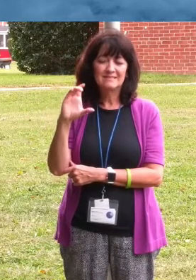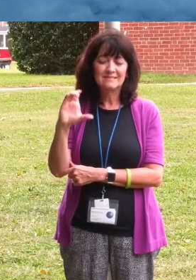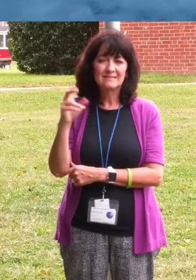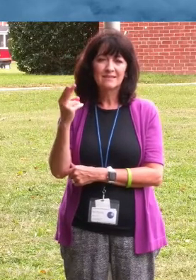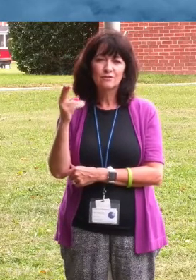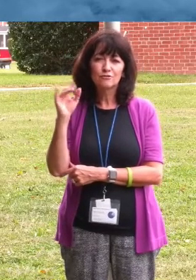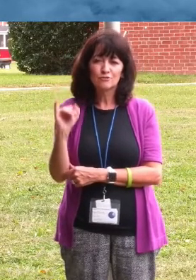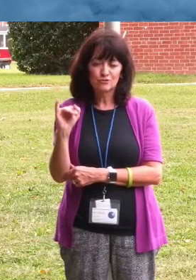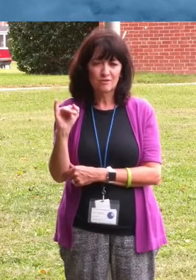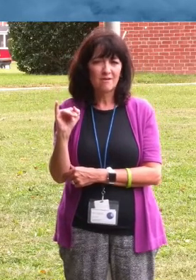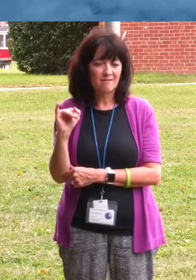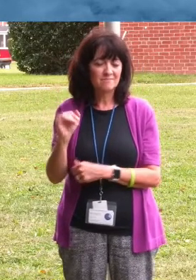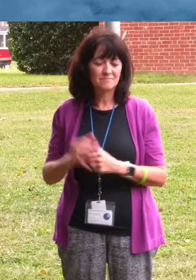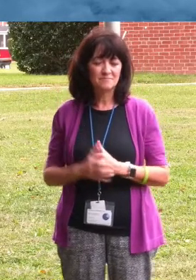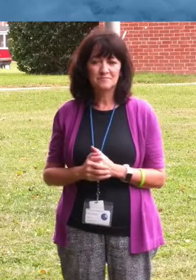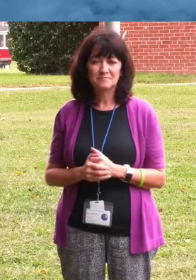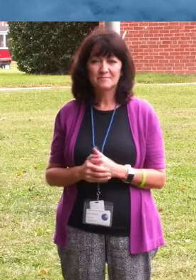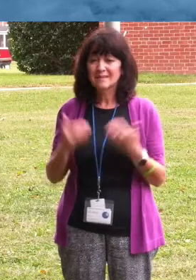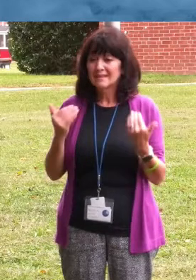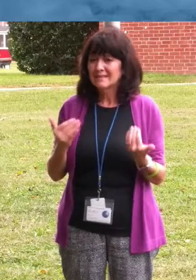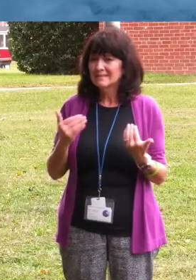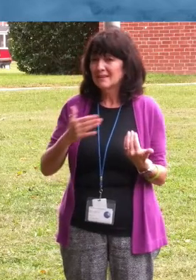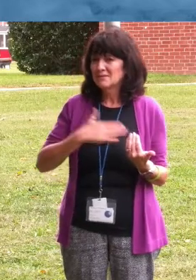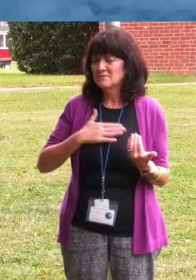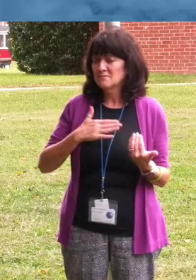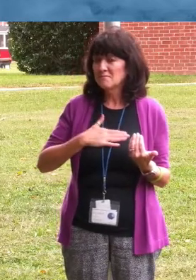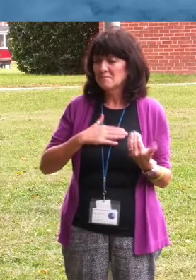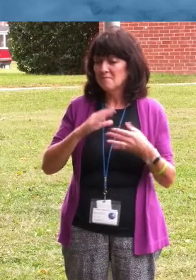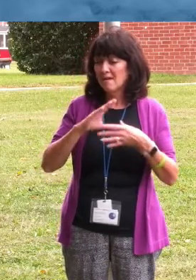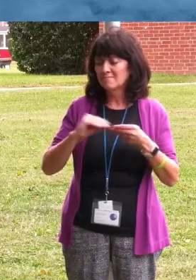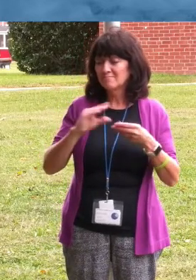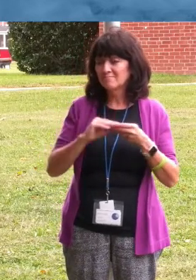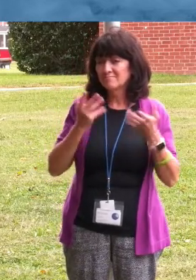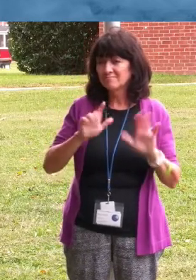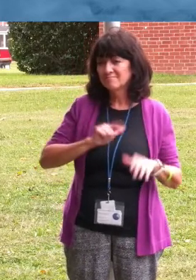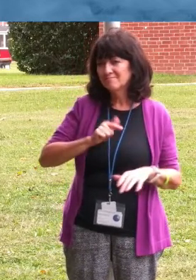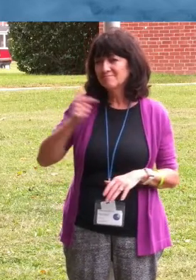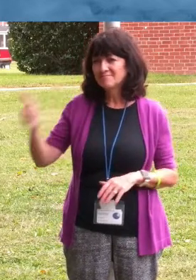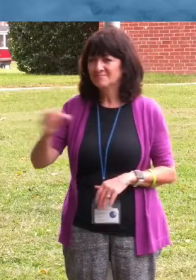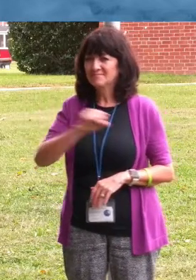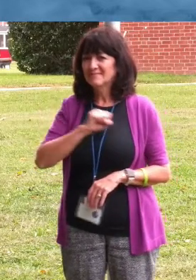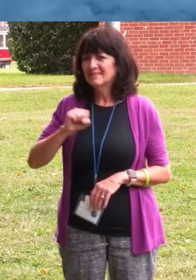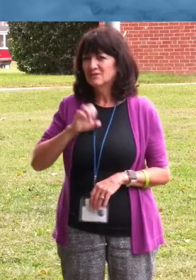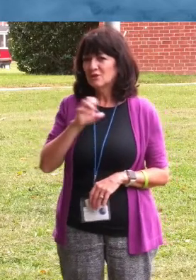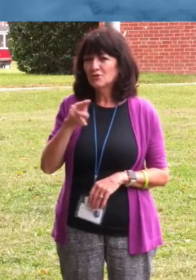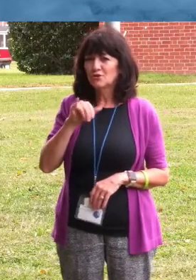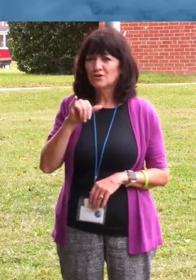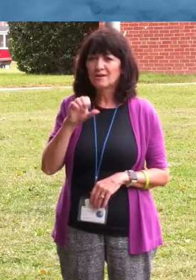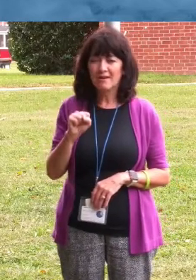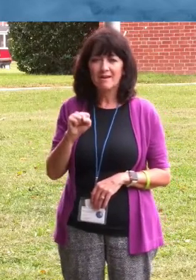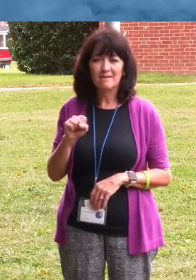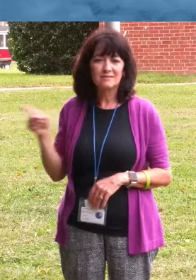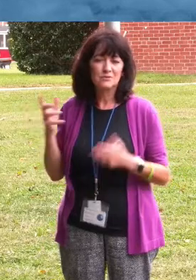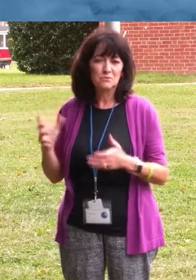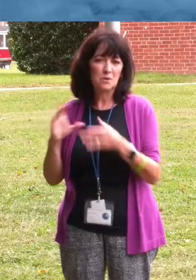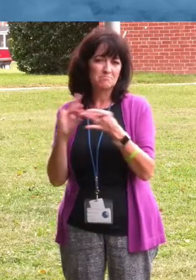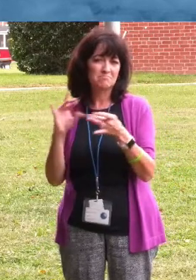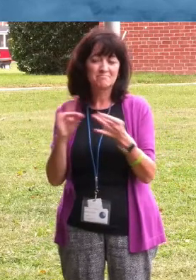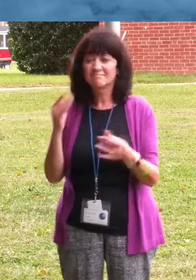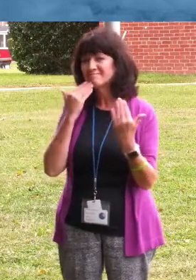have. And so with that, I think it's fitting to turn the podium over to Senator Ennis to say a few words. Thank